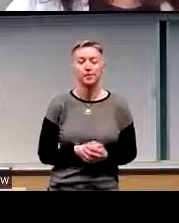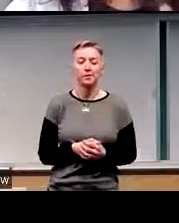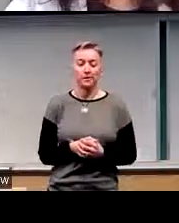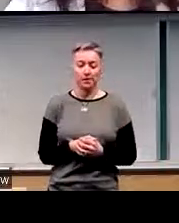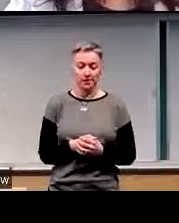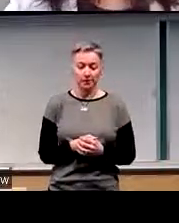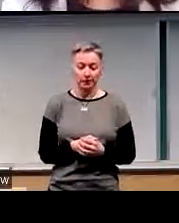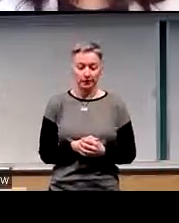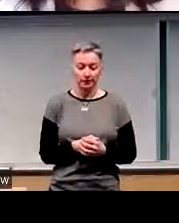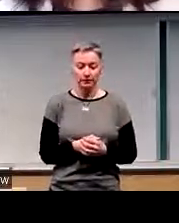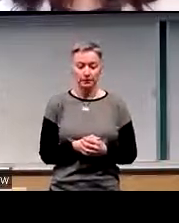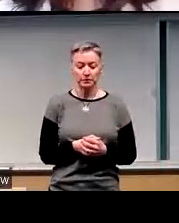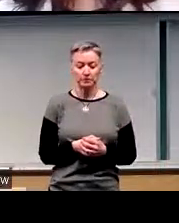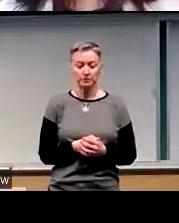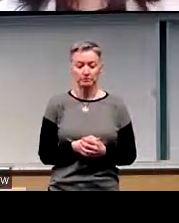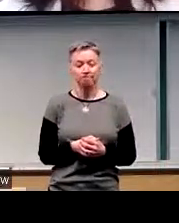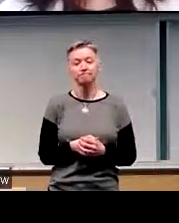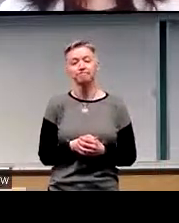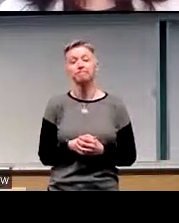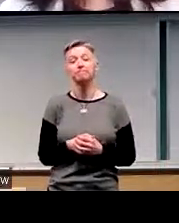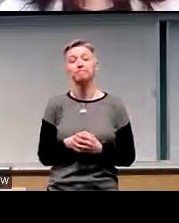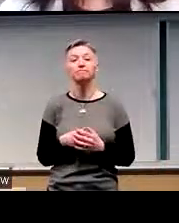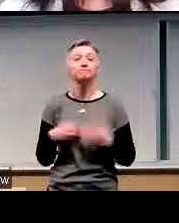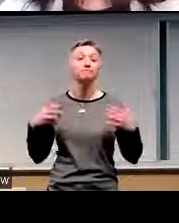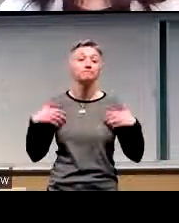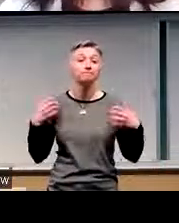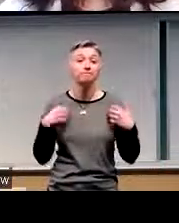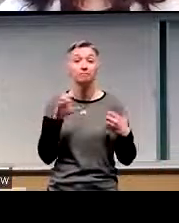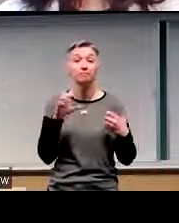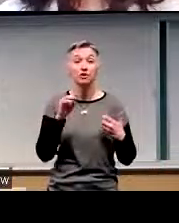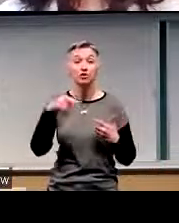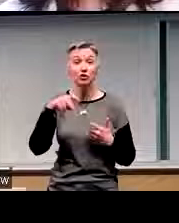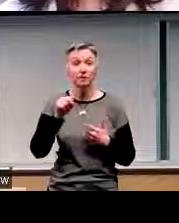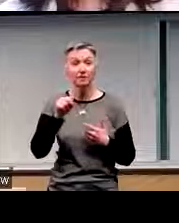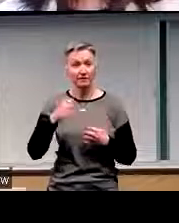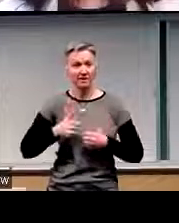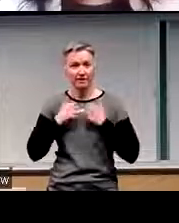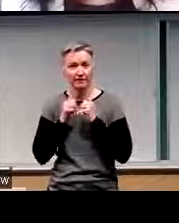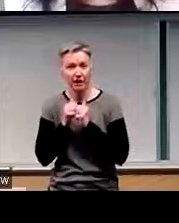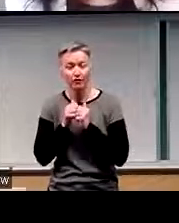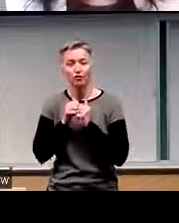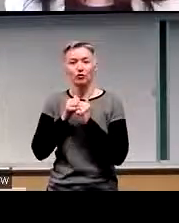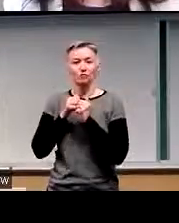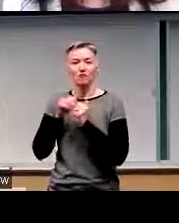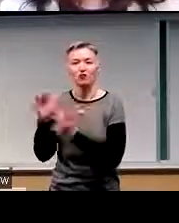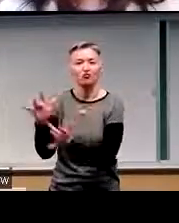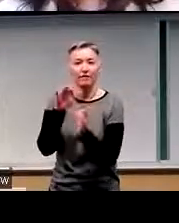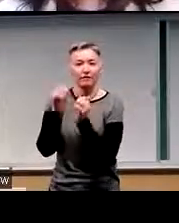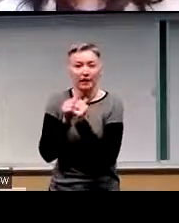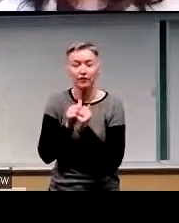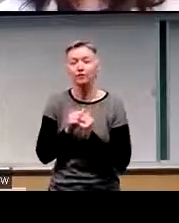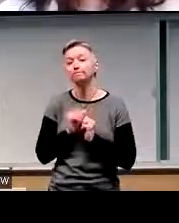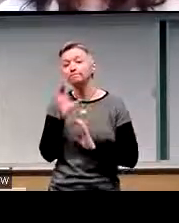So chimpanzees live together, chimpanzees travel together, chimpanzees